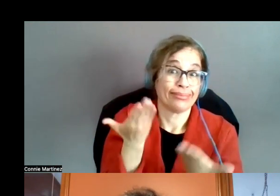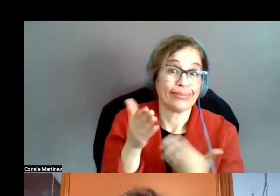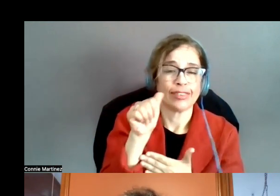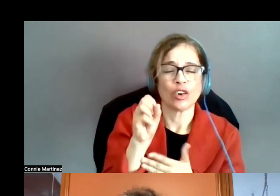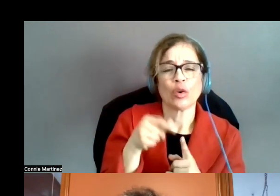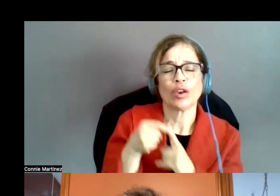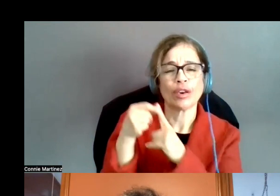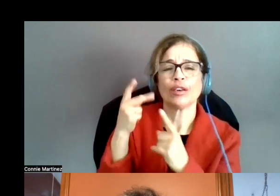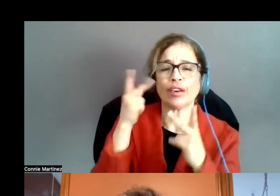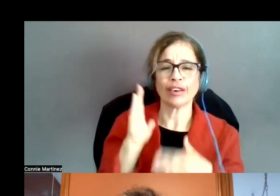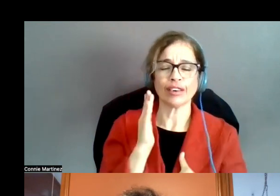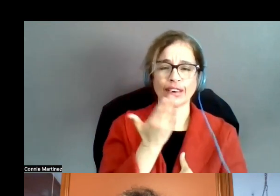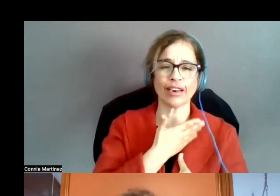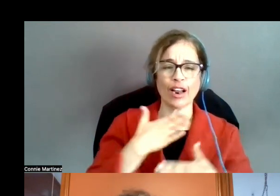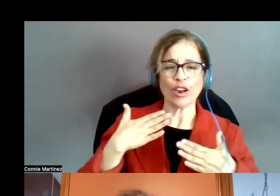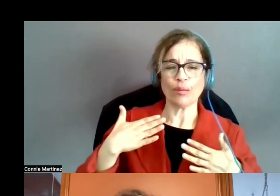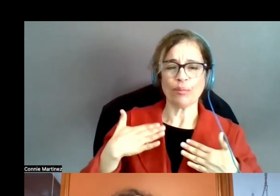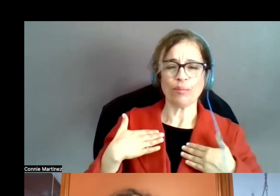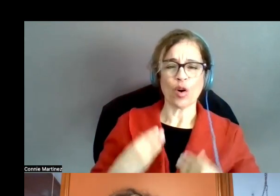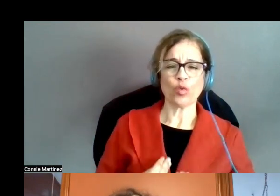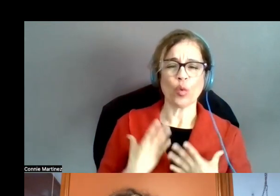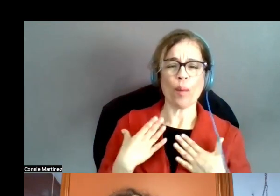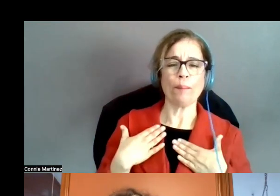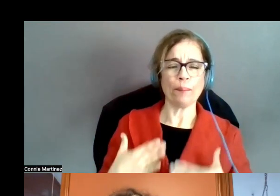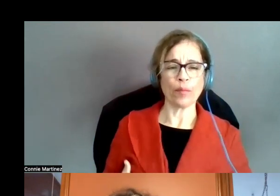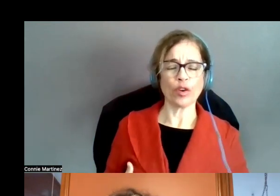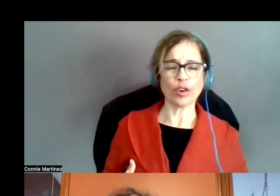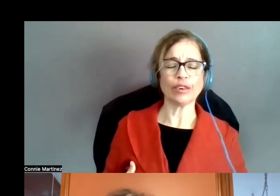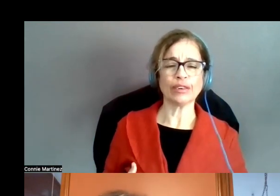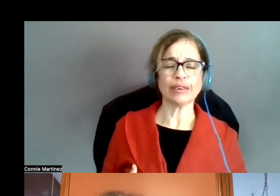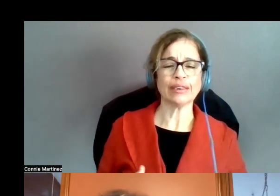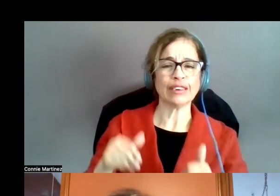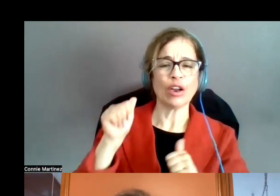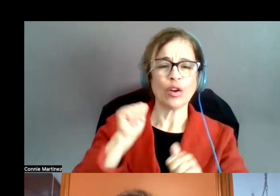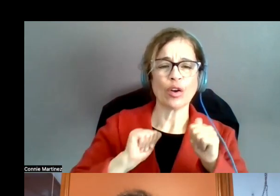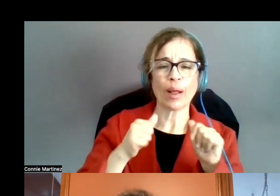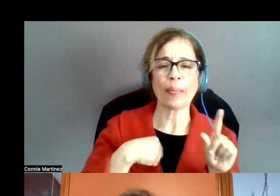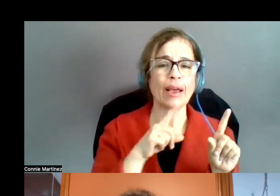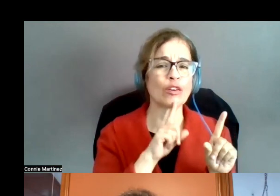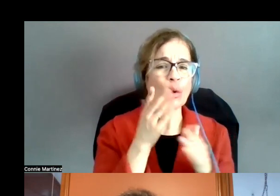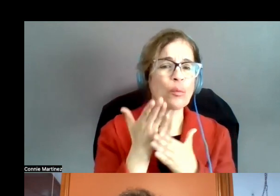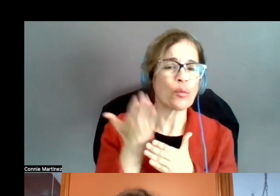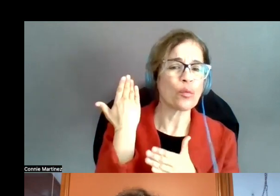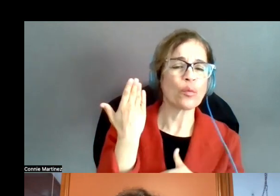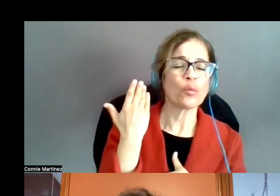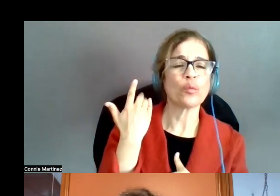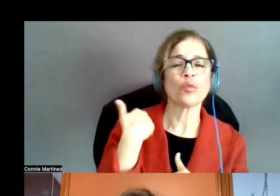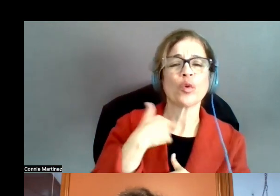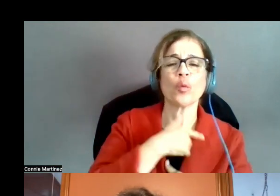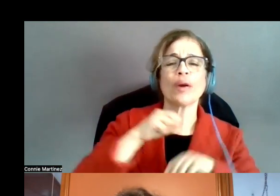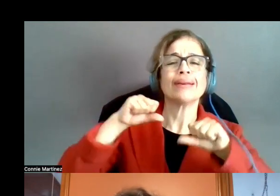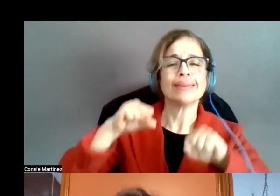Especially if you consider our bodies as a percussion instrument. I'm sure before we were even